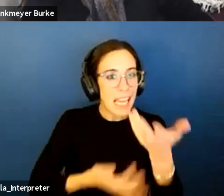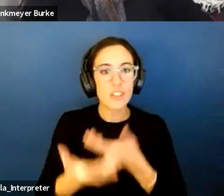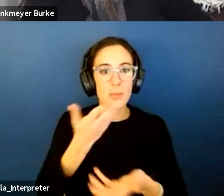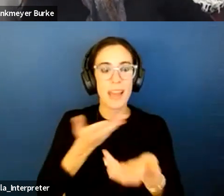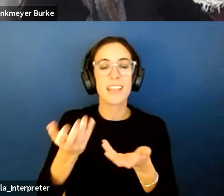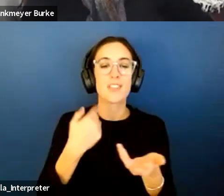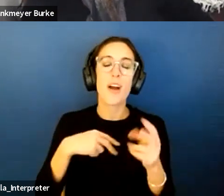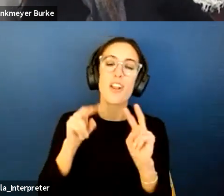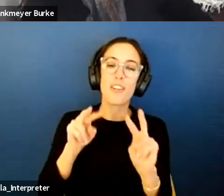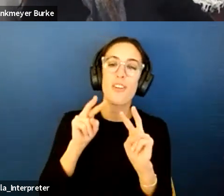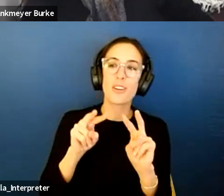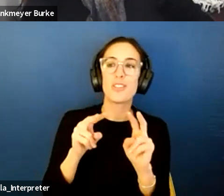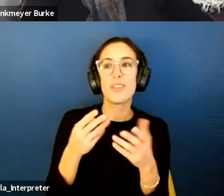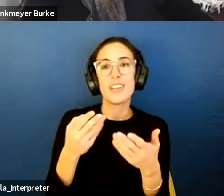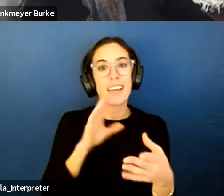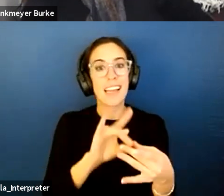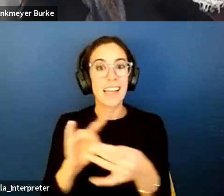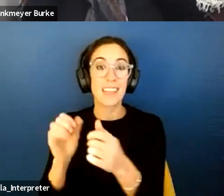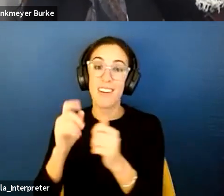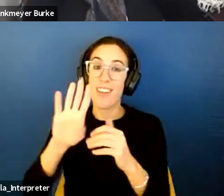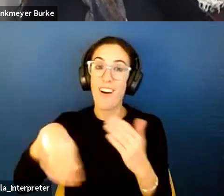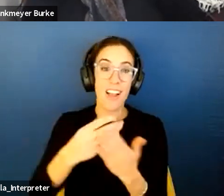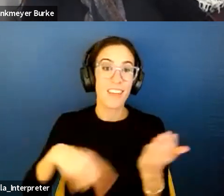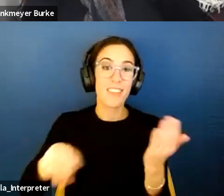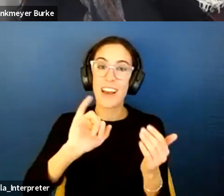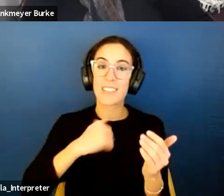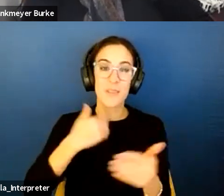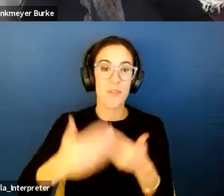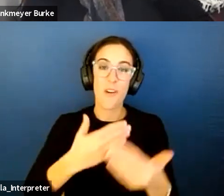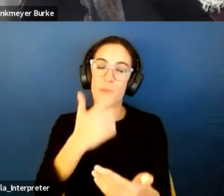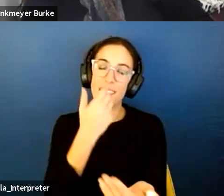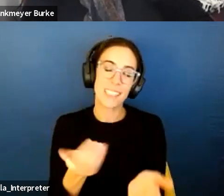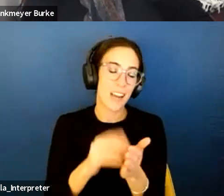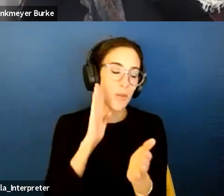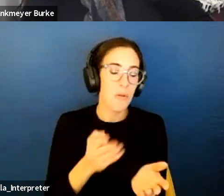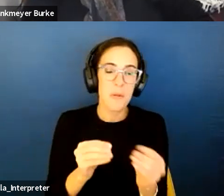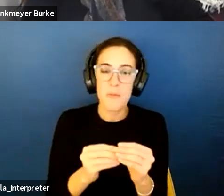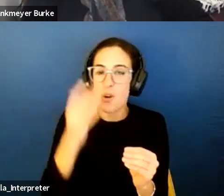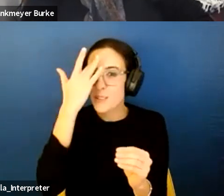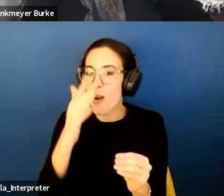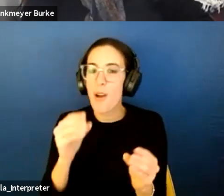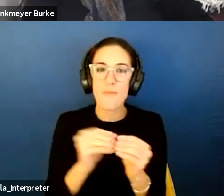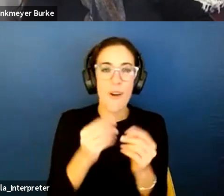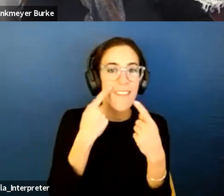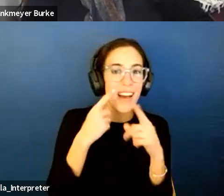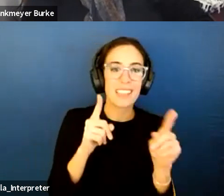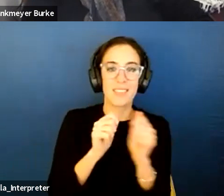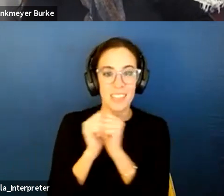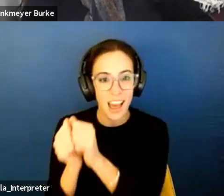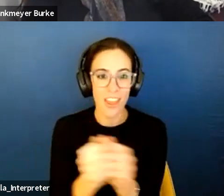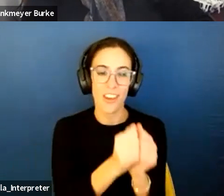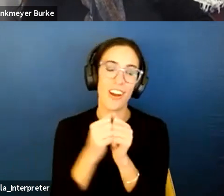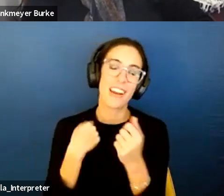to being connected to all of you as we move forward, because again, we're going to be smarter and more effective collectively, and I look forward to the work